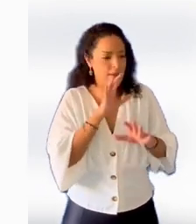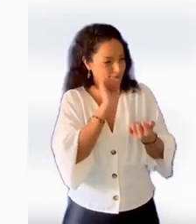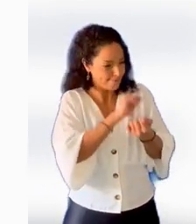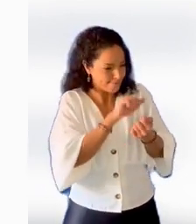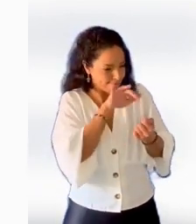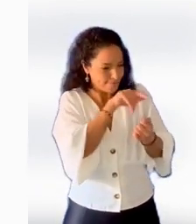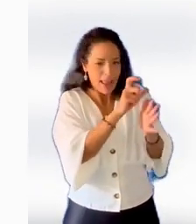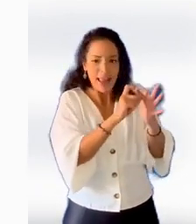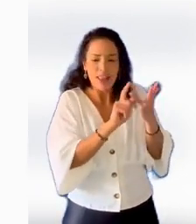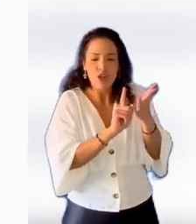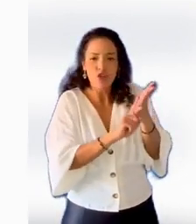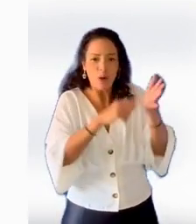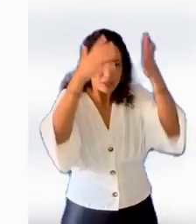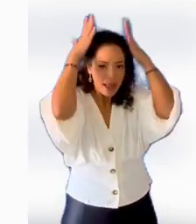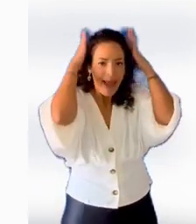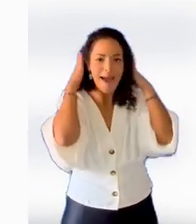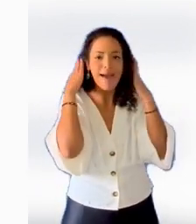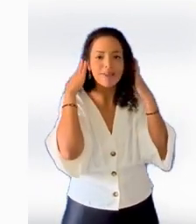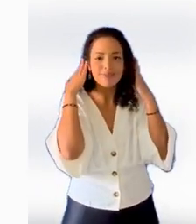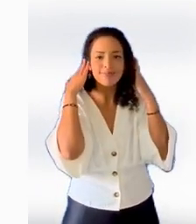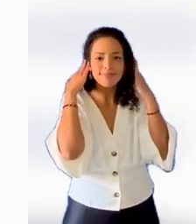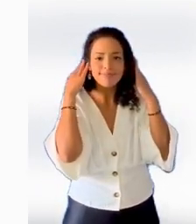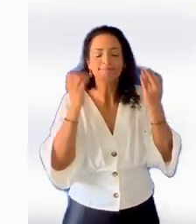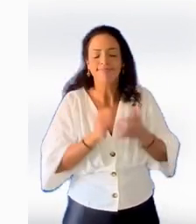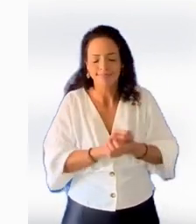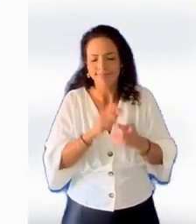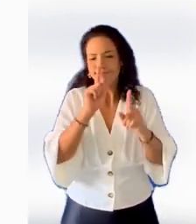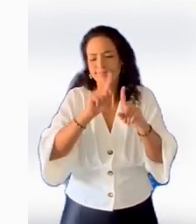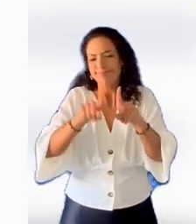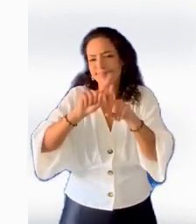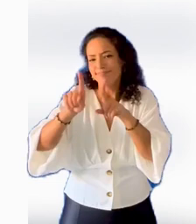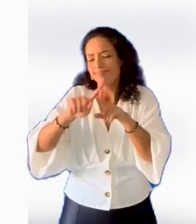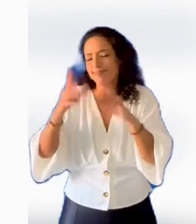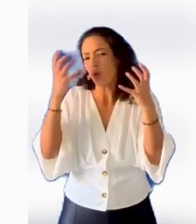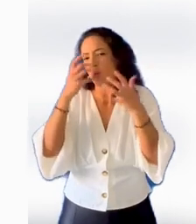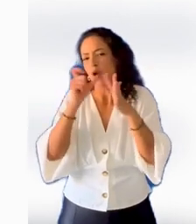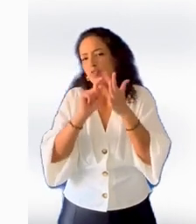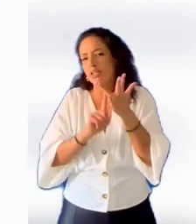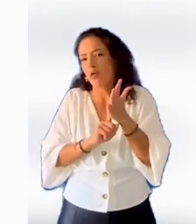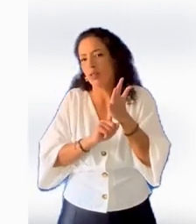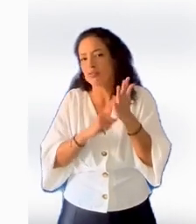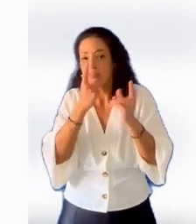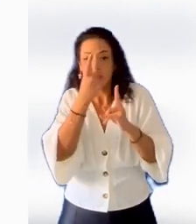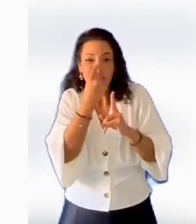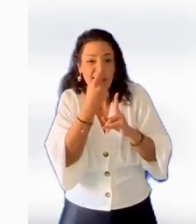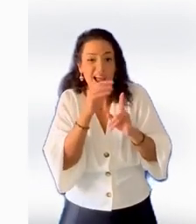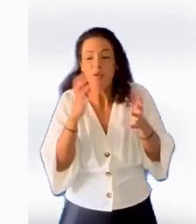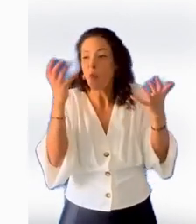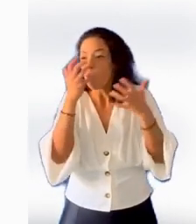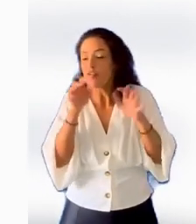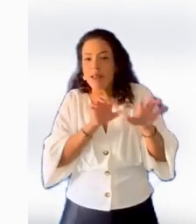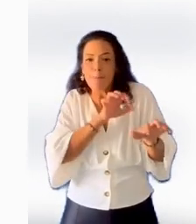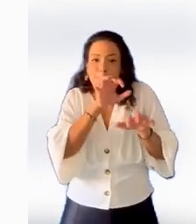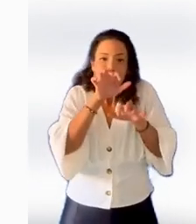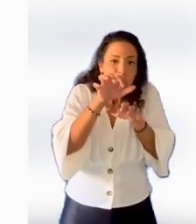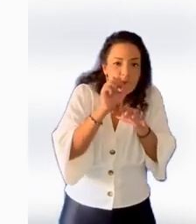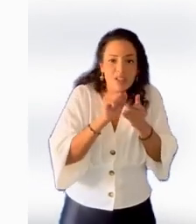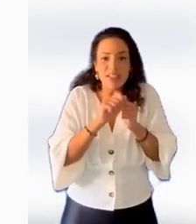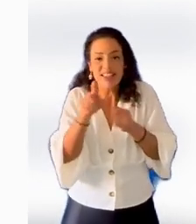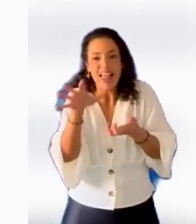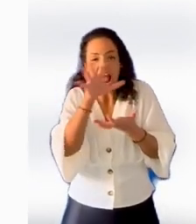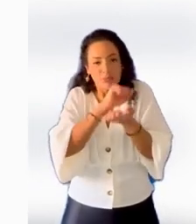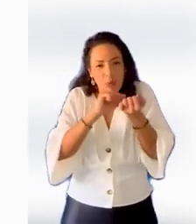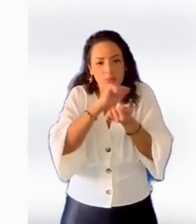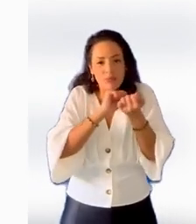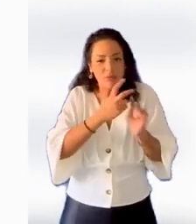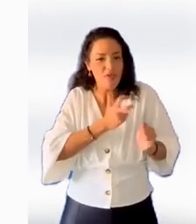place. It is worth noting as well that there are variations of worry dolls in the form of worry monsters who eat fears and